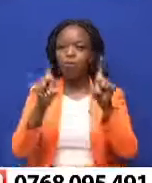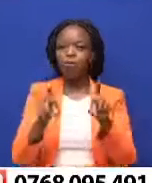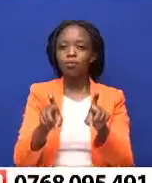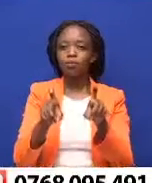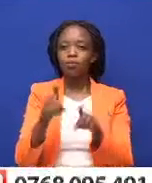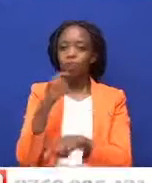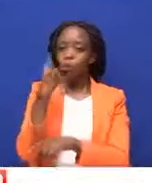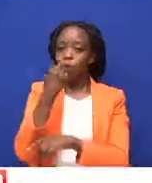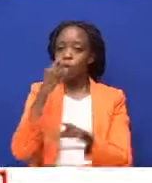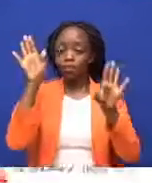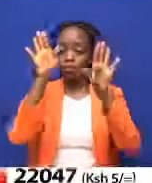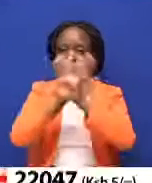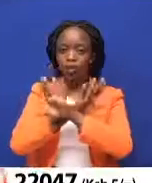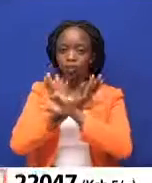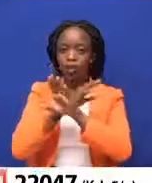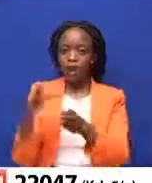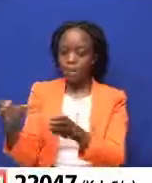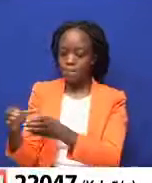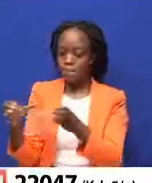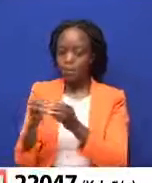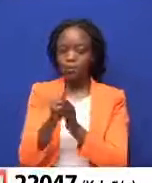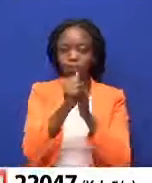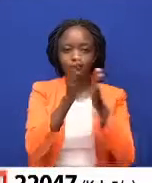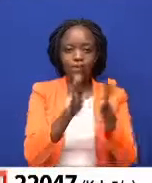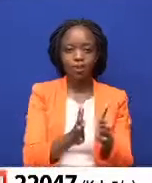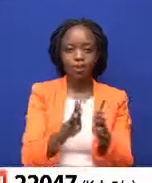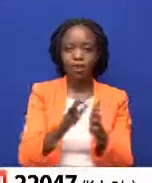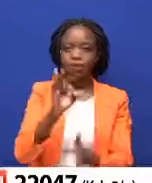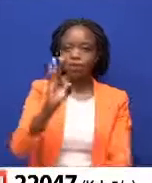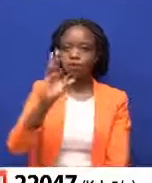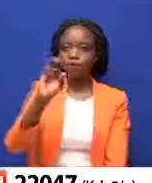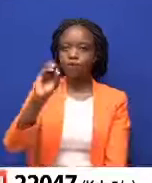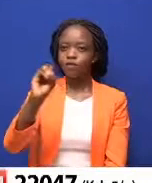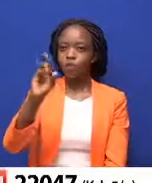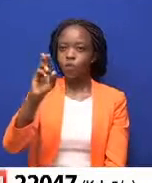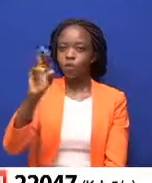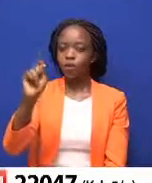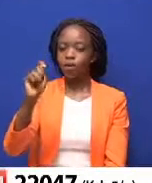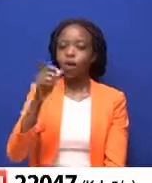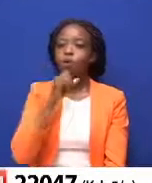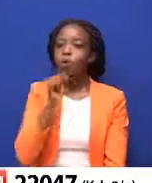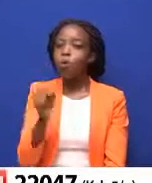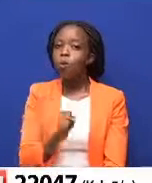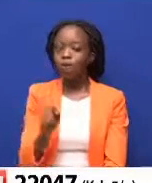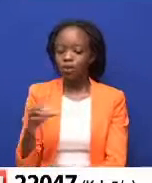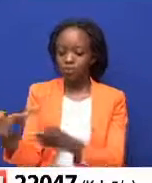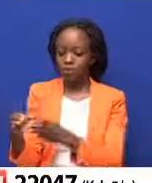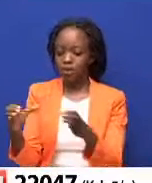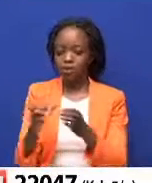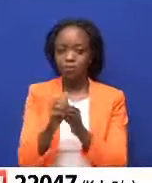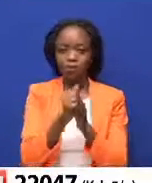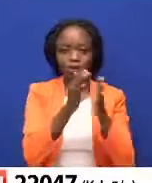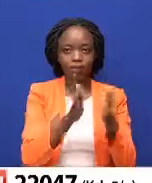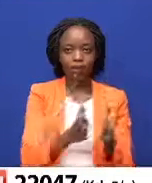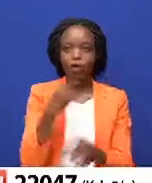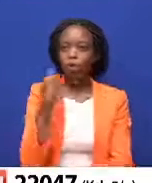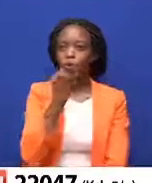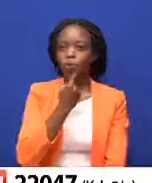Who tonight is the party leader of Ford Kenya, Kenya's second oldest political party as of now?